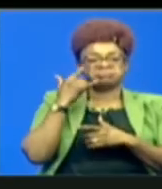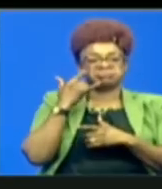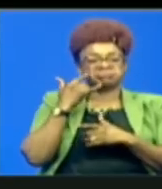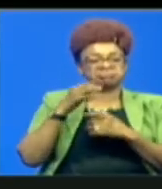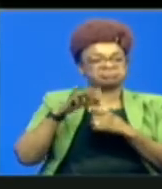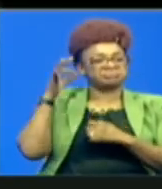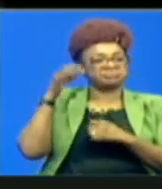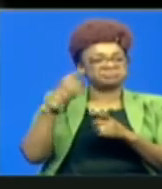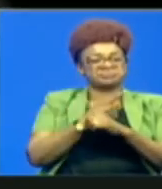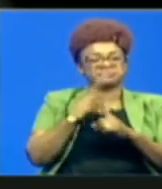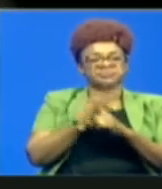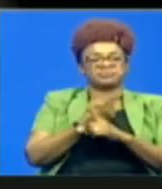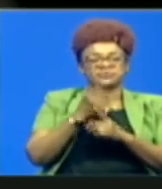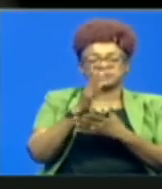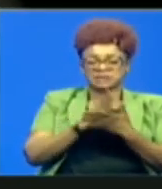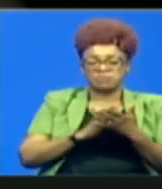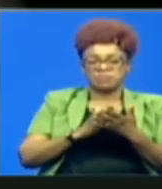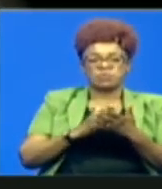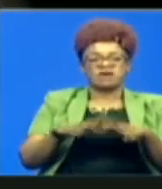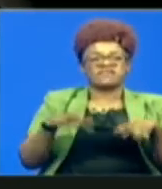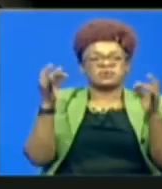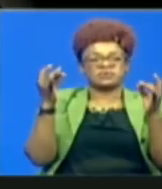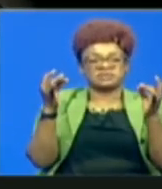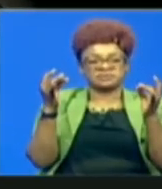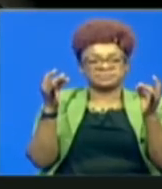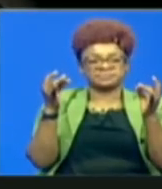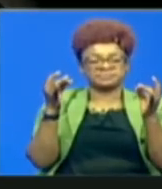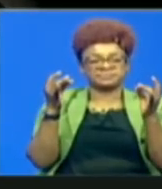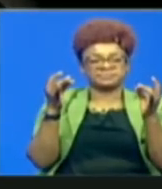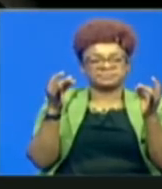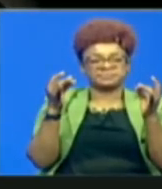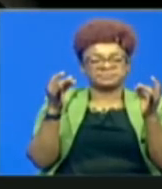several crude weapons were recovered.